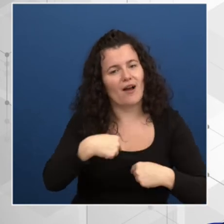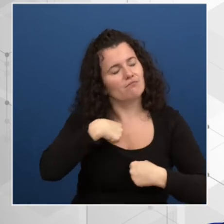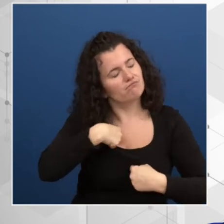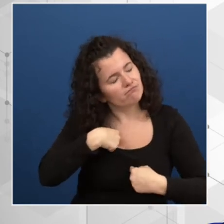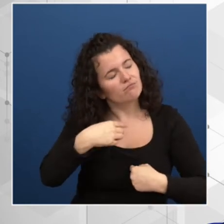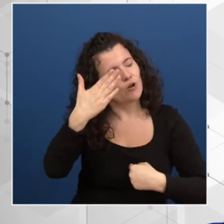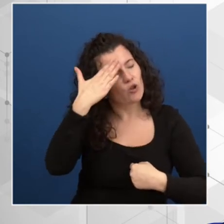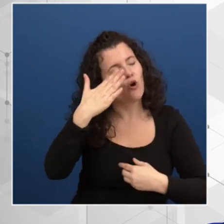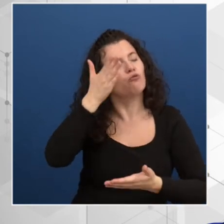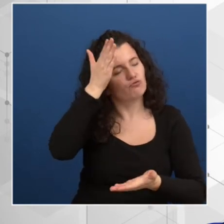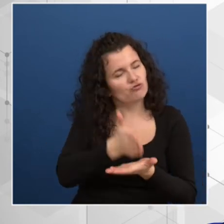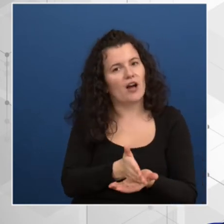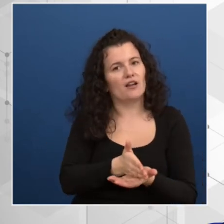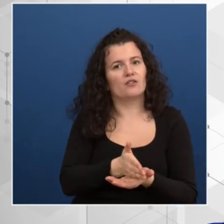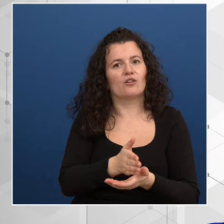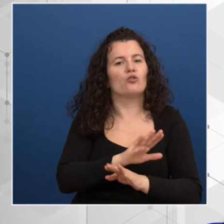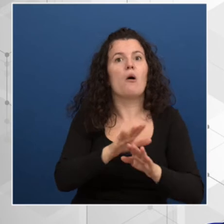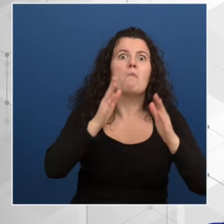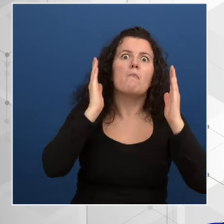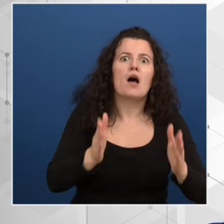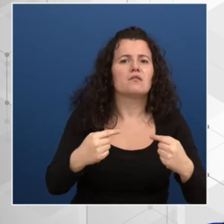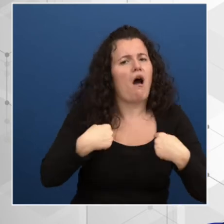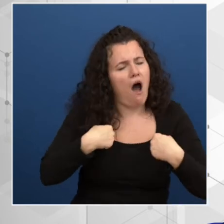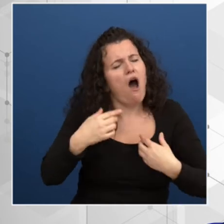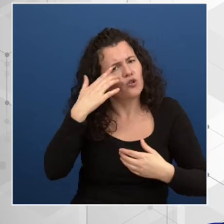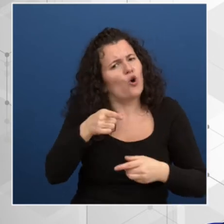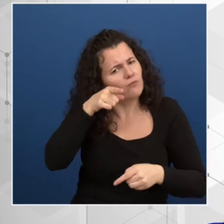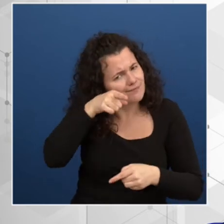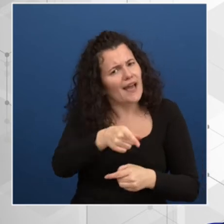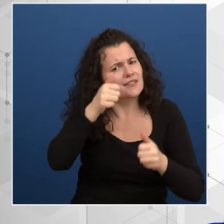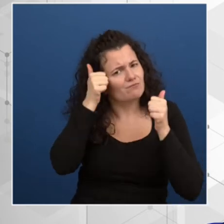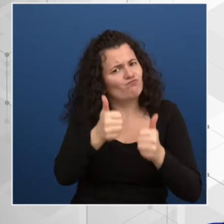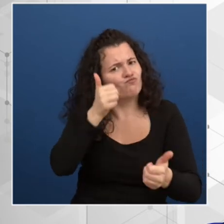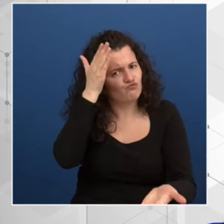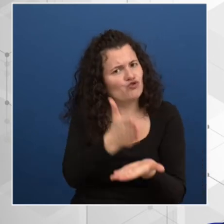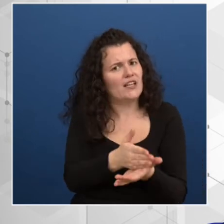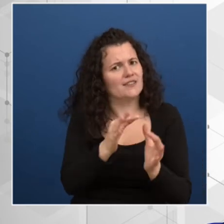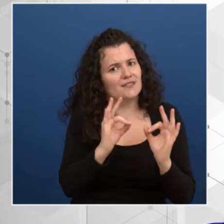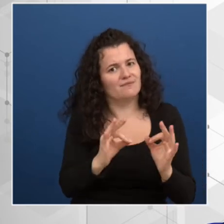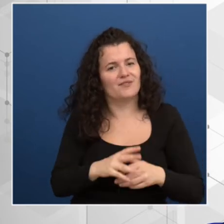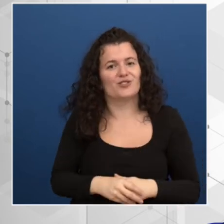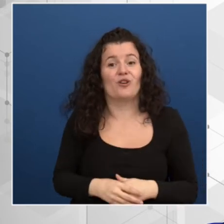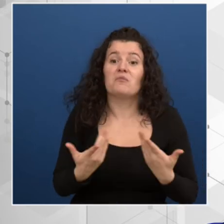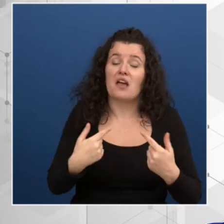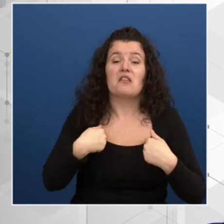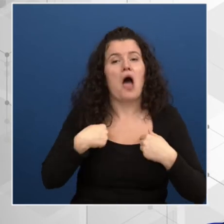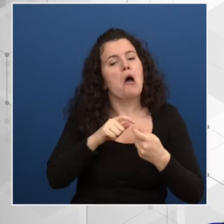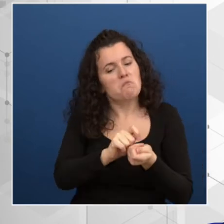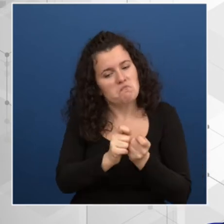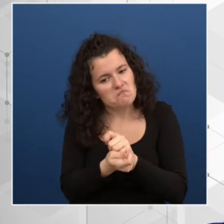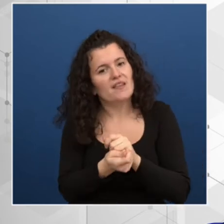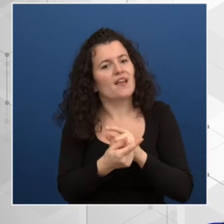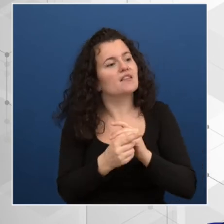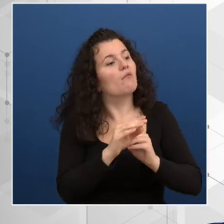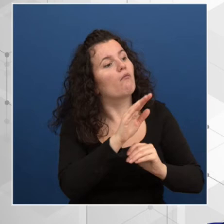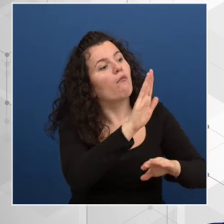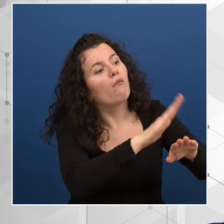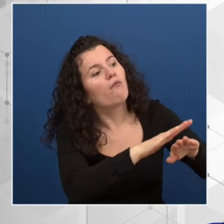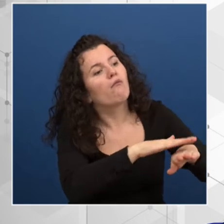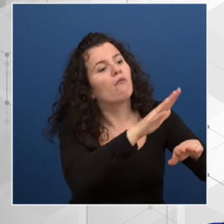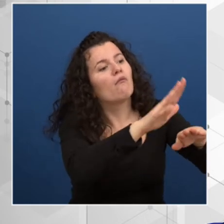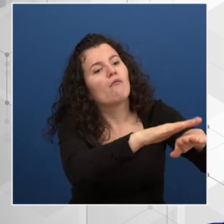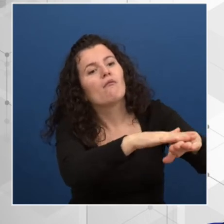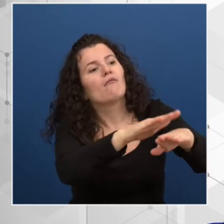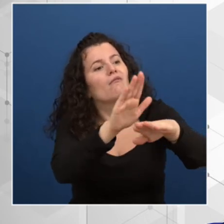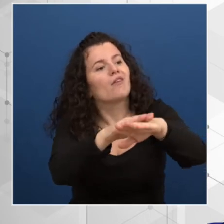and your organization and educate yourself and, if you can, others. I have another QR code here, so whip out your